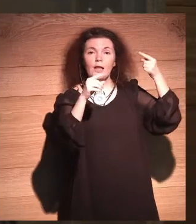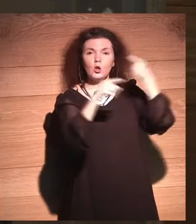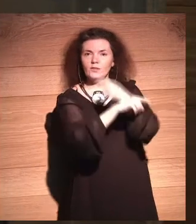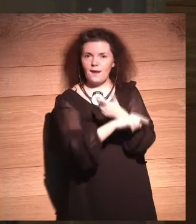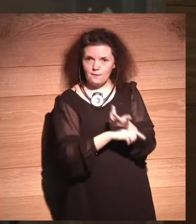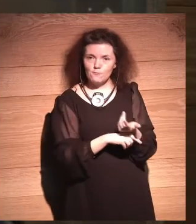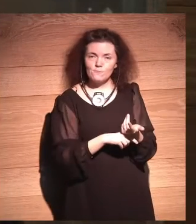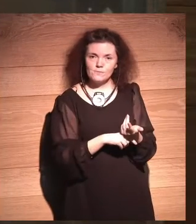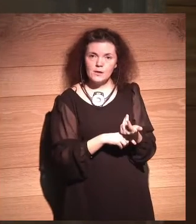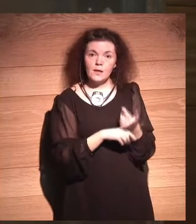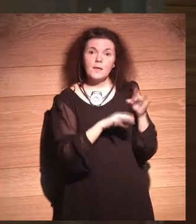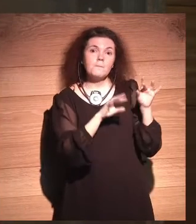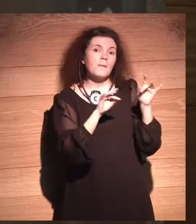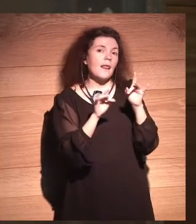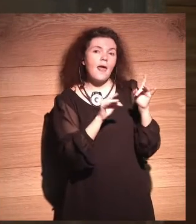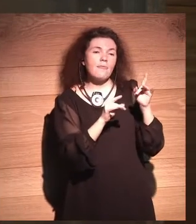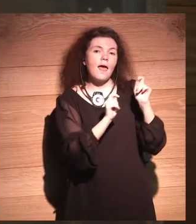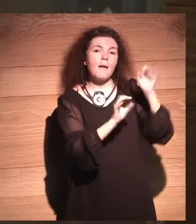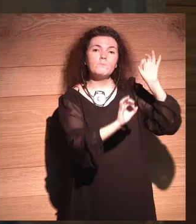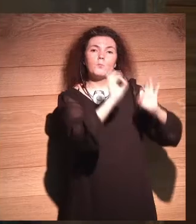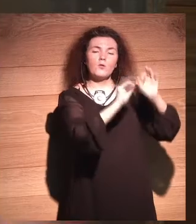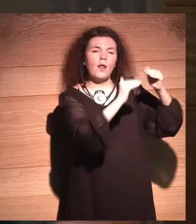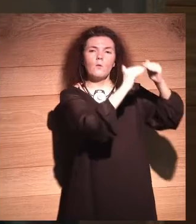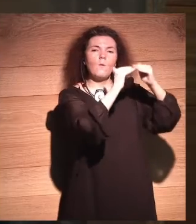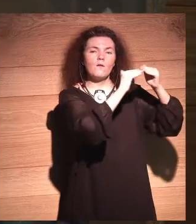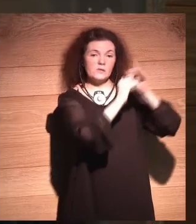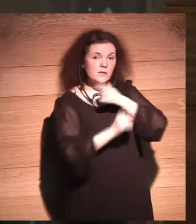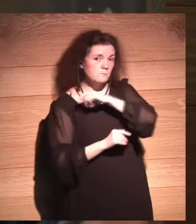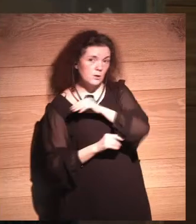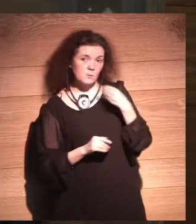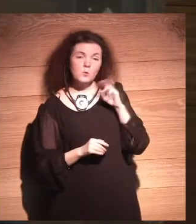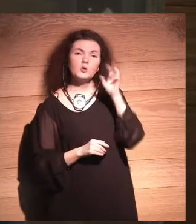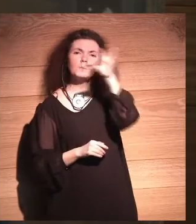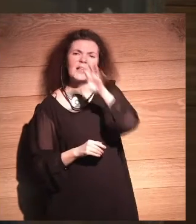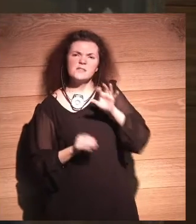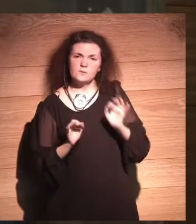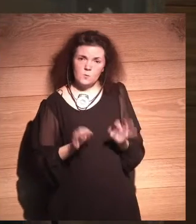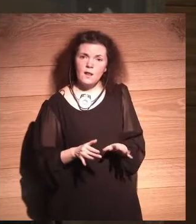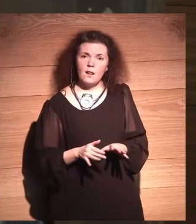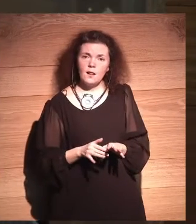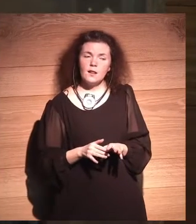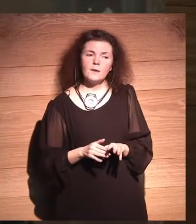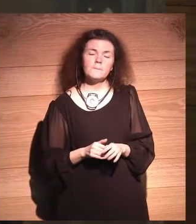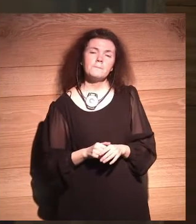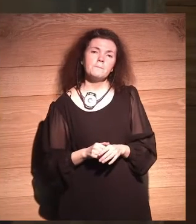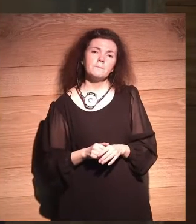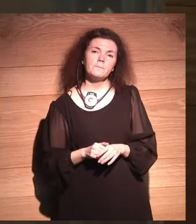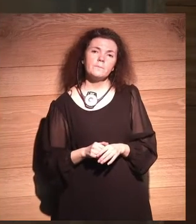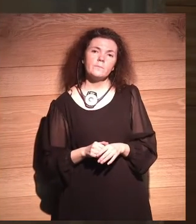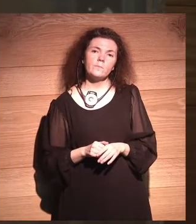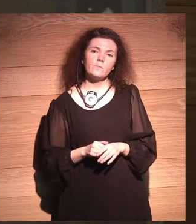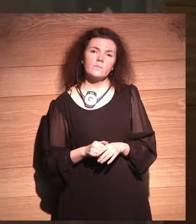unchanged, and you don't see any proportionality in Spain. In many other countries it's the